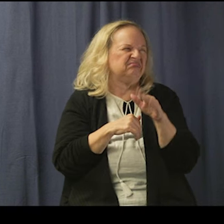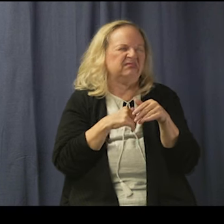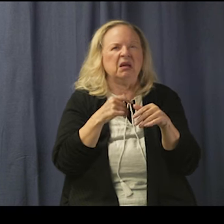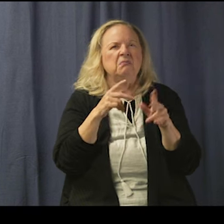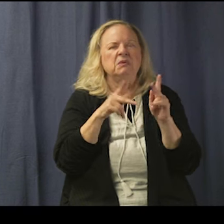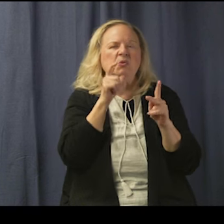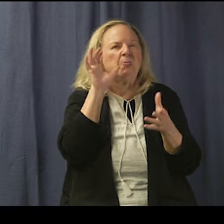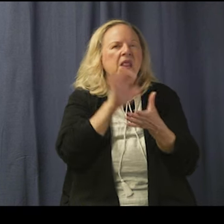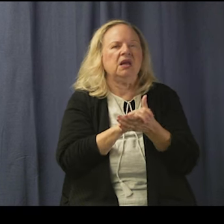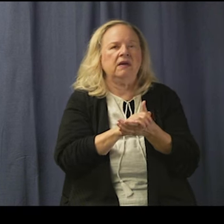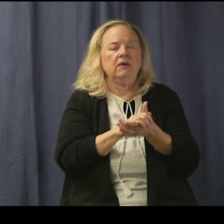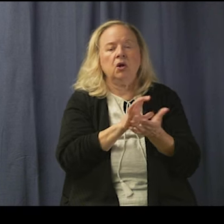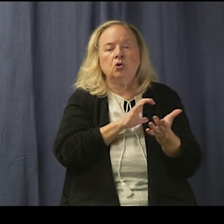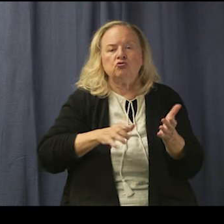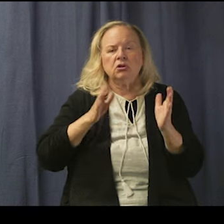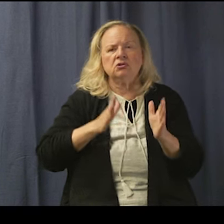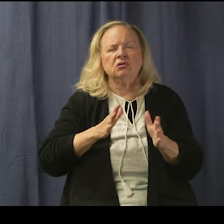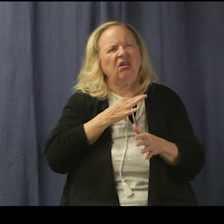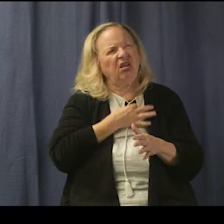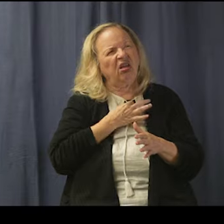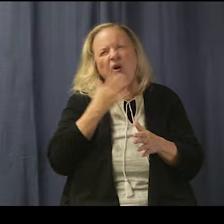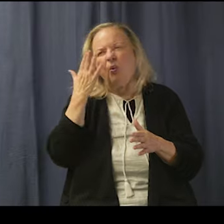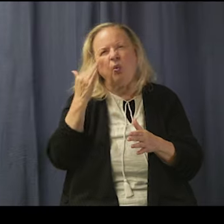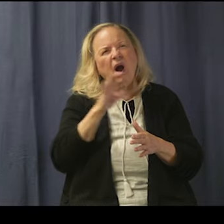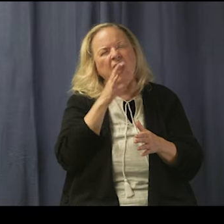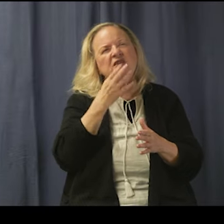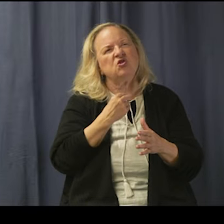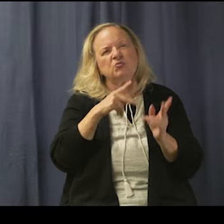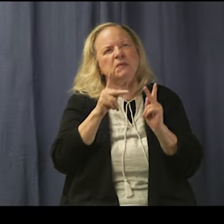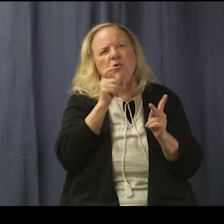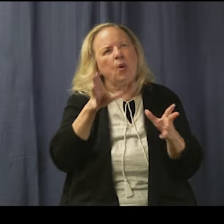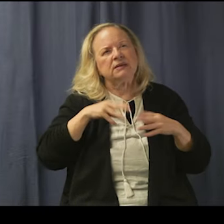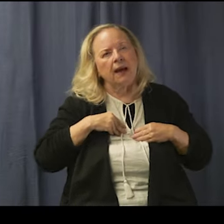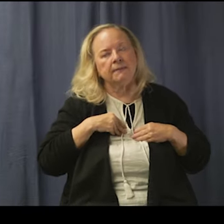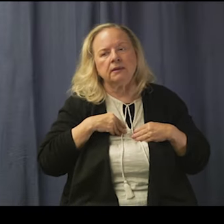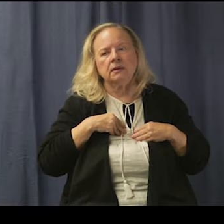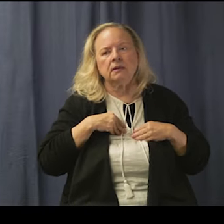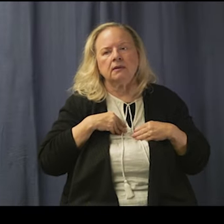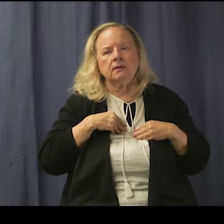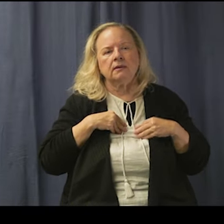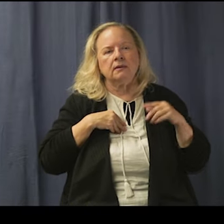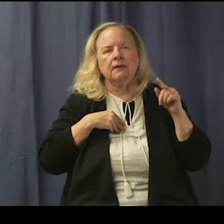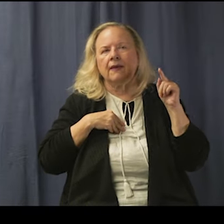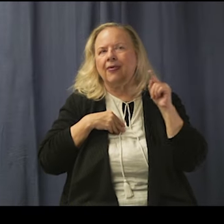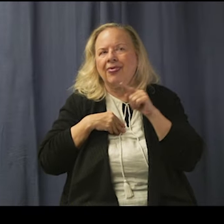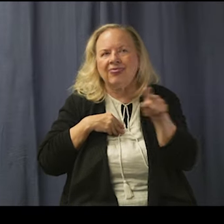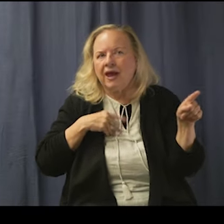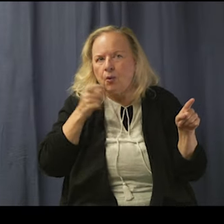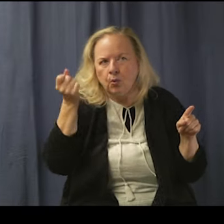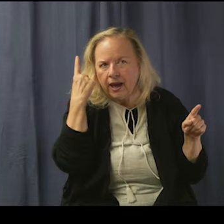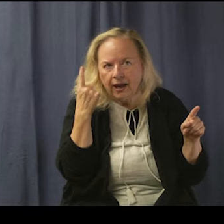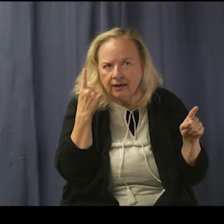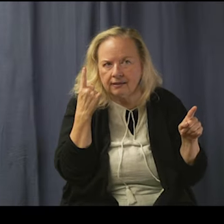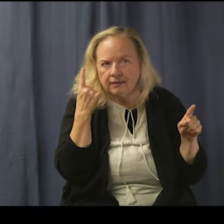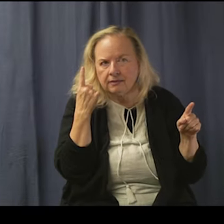And Christians wonder why the Jews don't get it. It's because they don't get it.